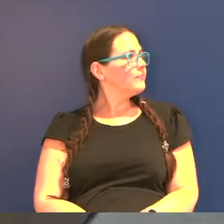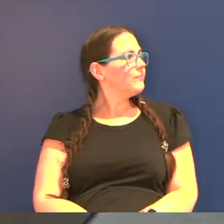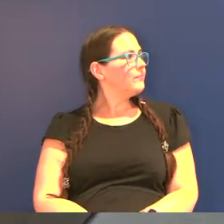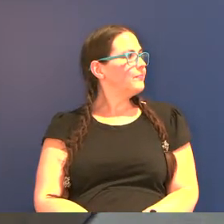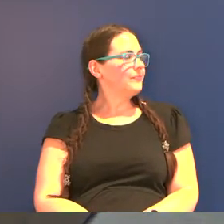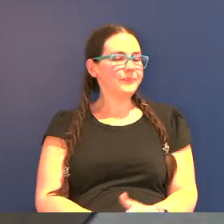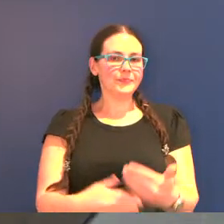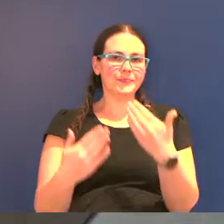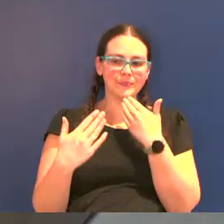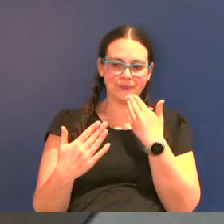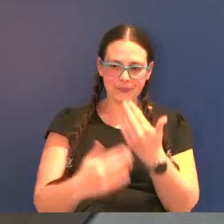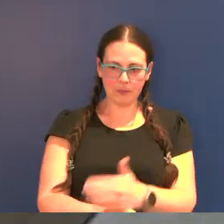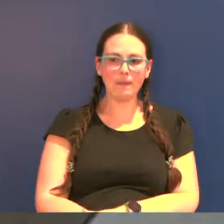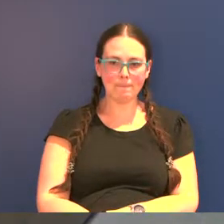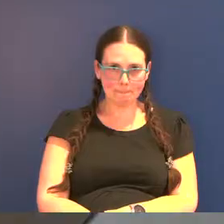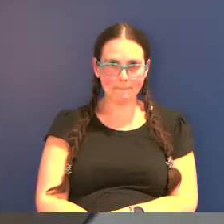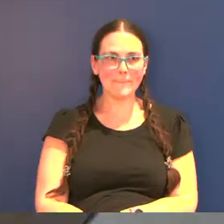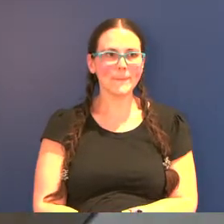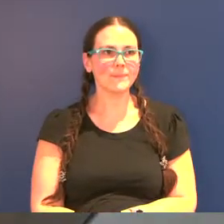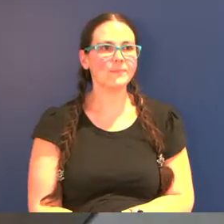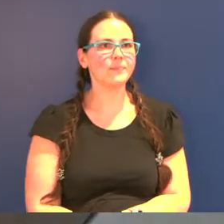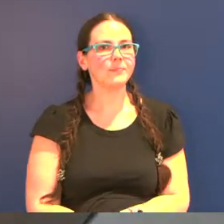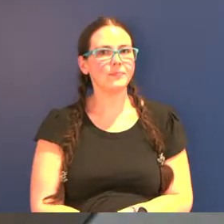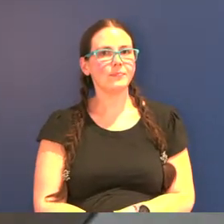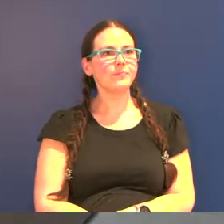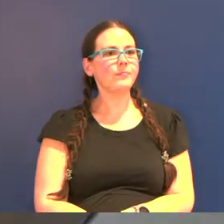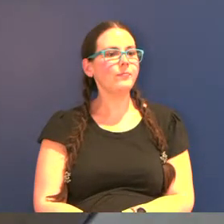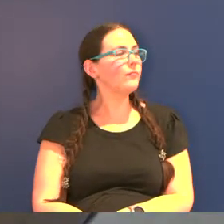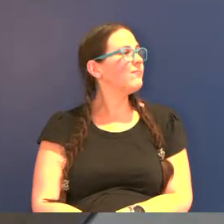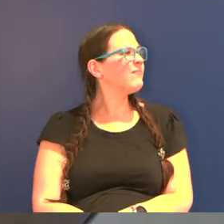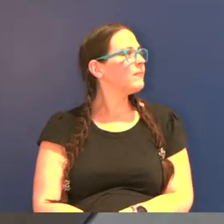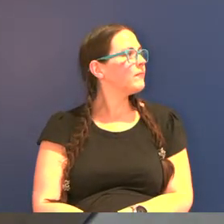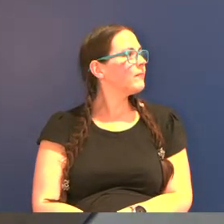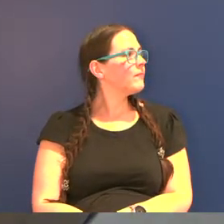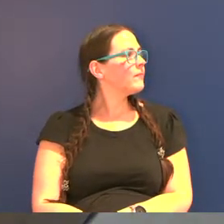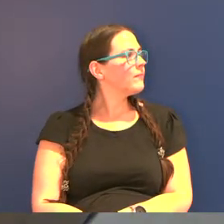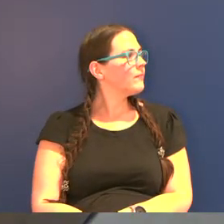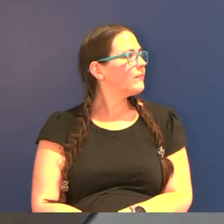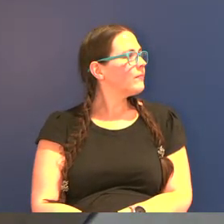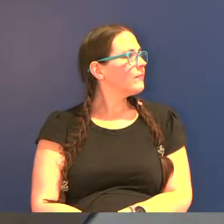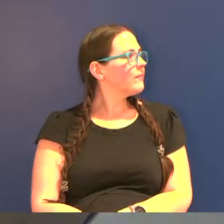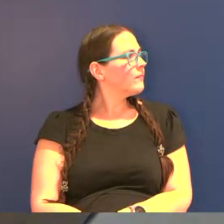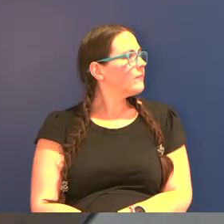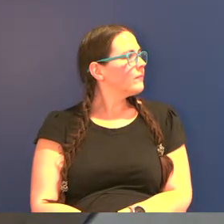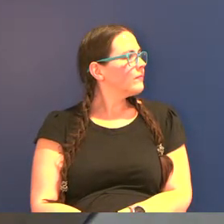Thank you. Ms. Courtney, can you read this item?